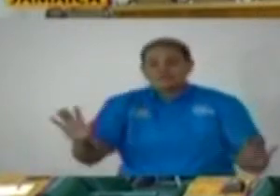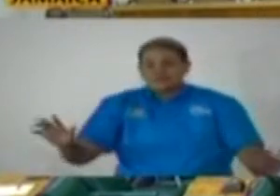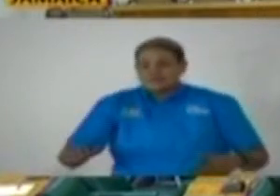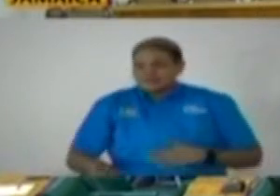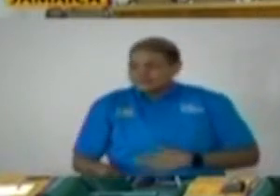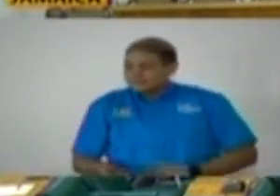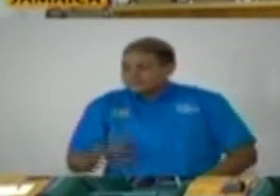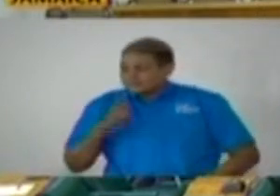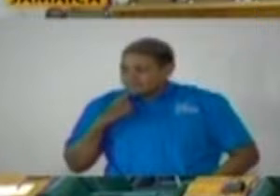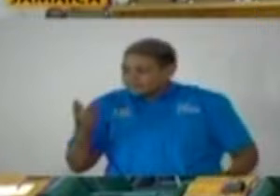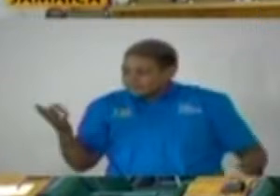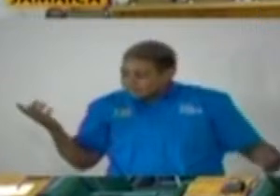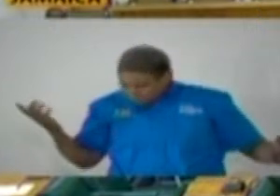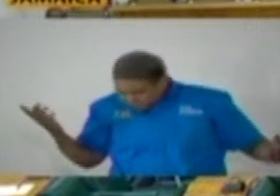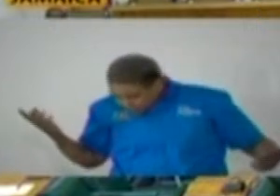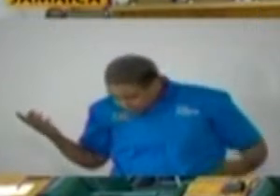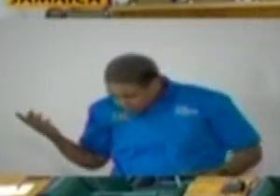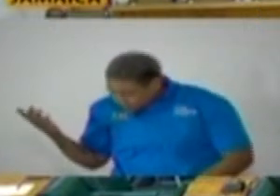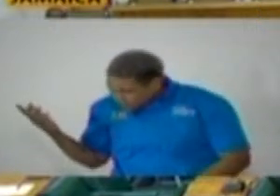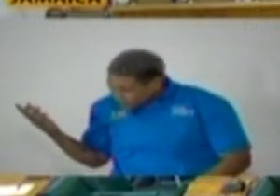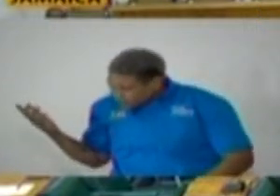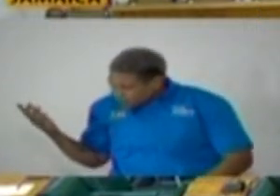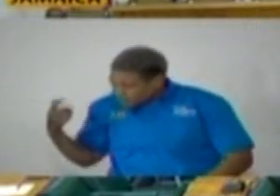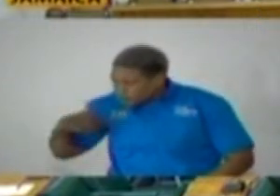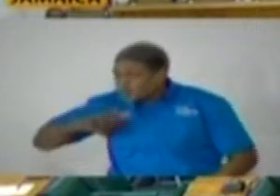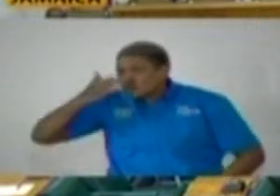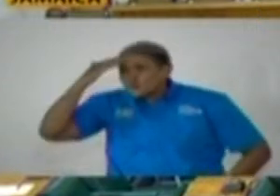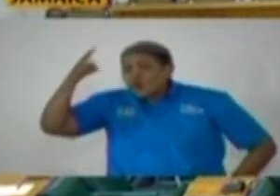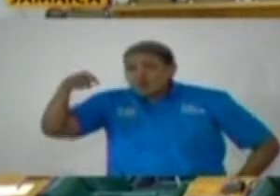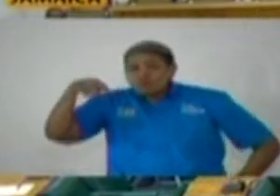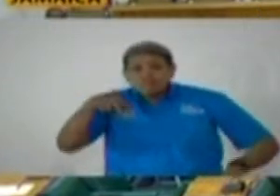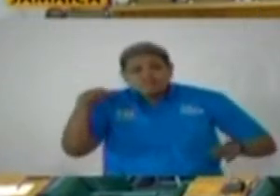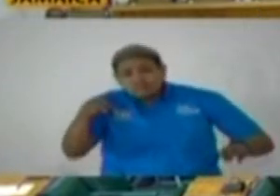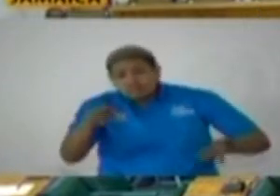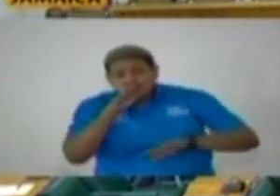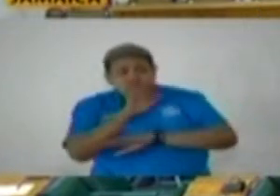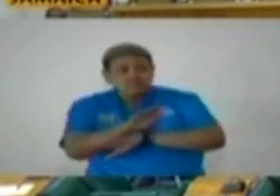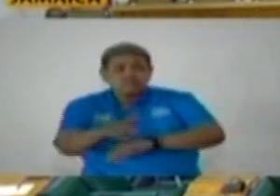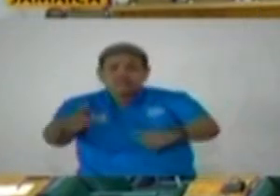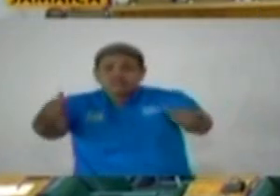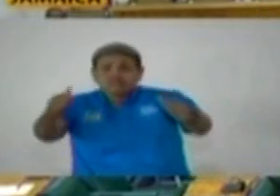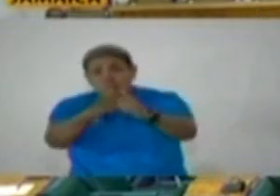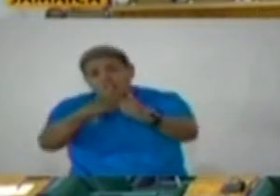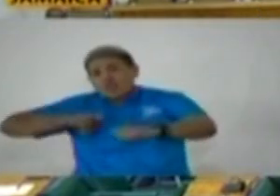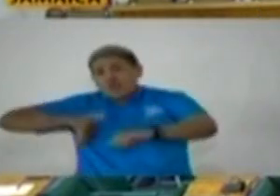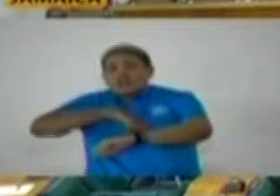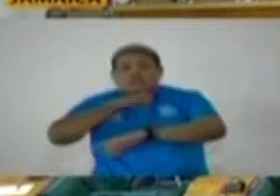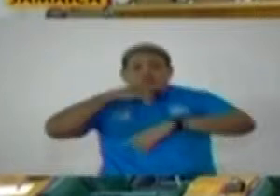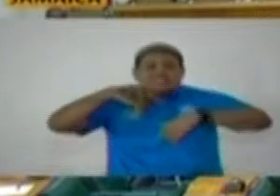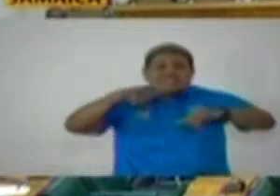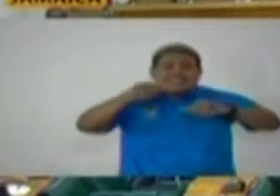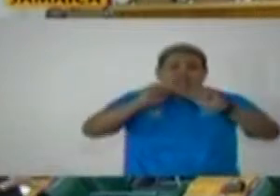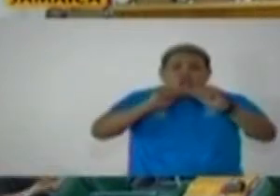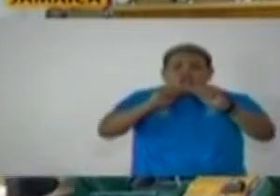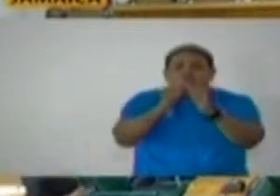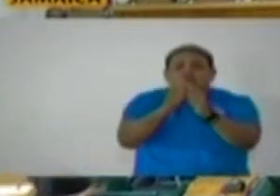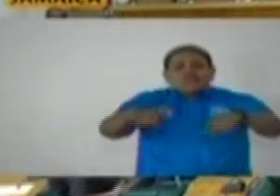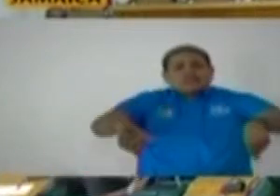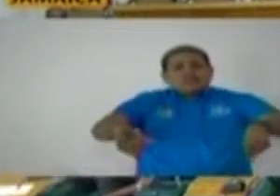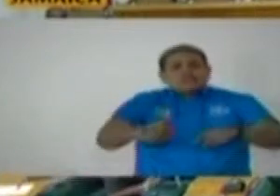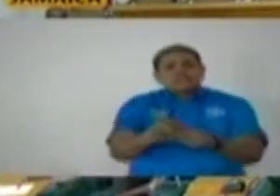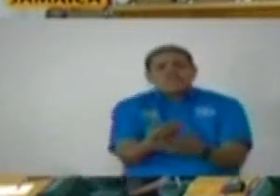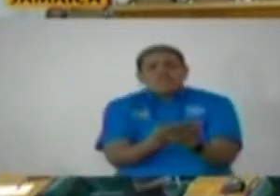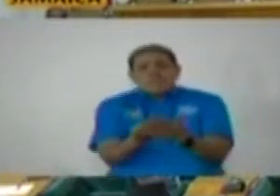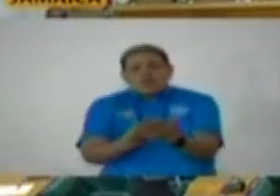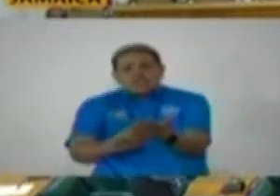you heartily, and we know you will have a good evening with us as we continue the